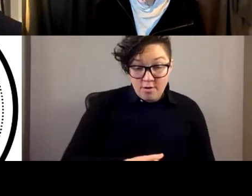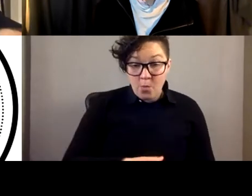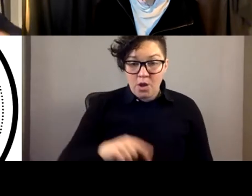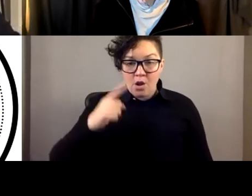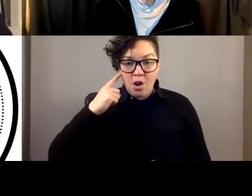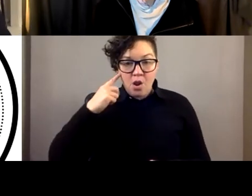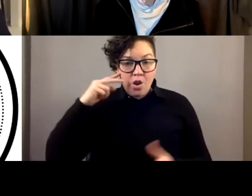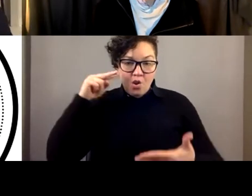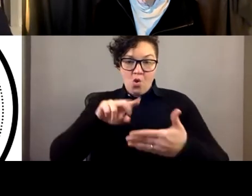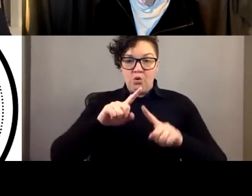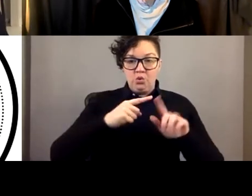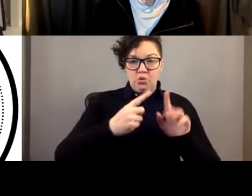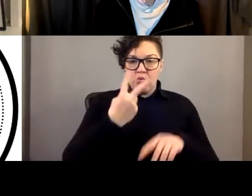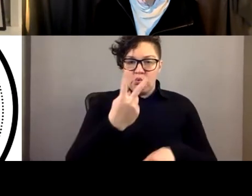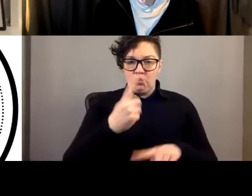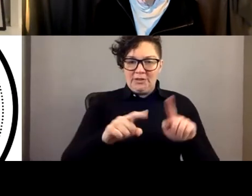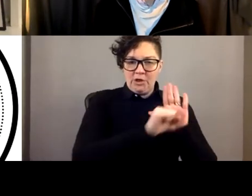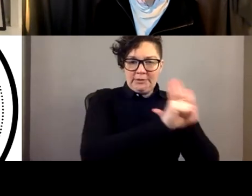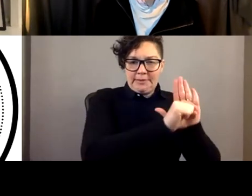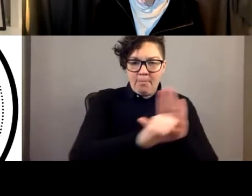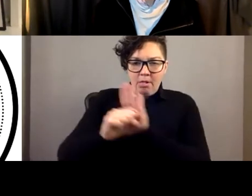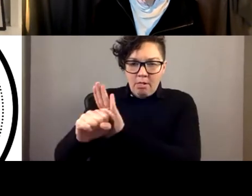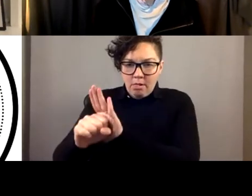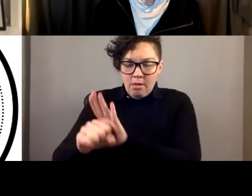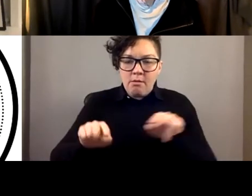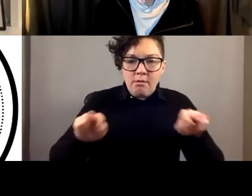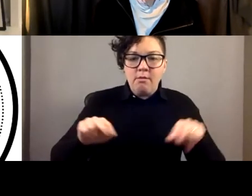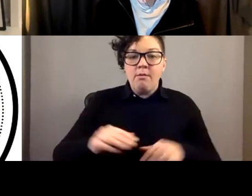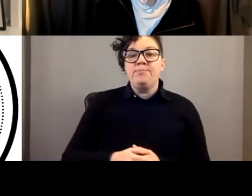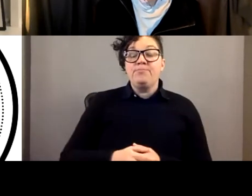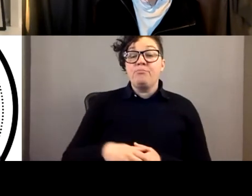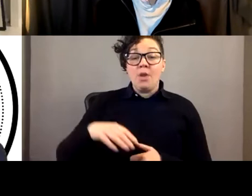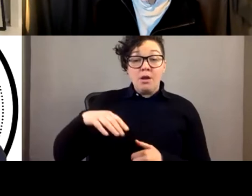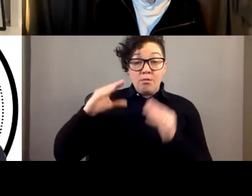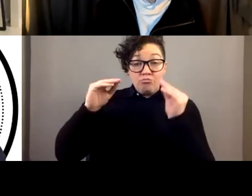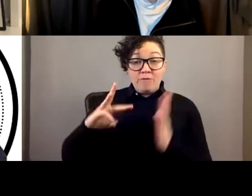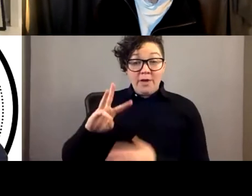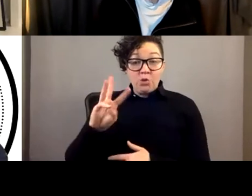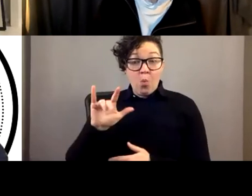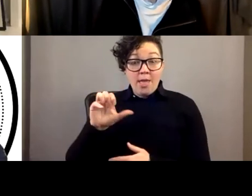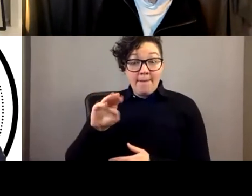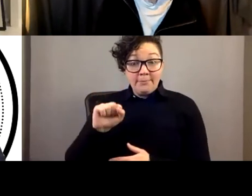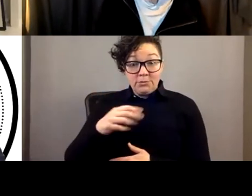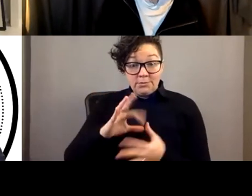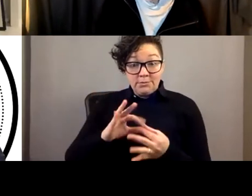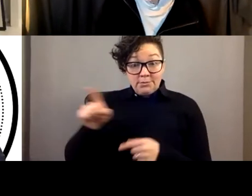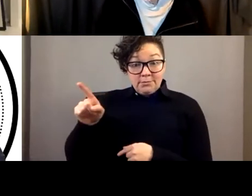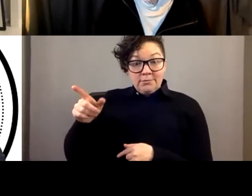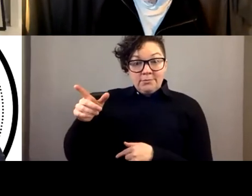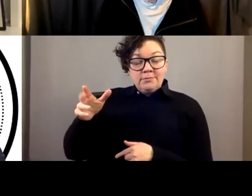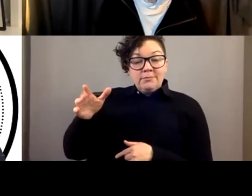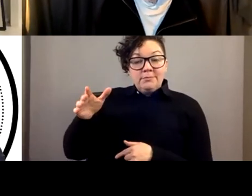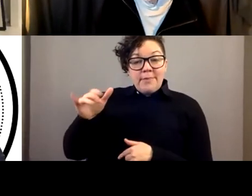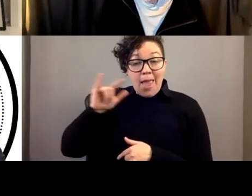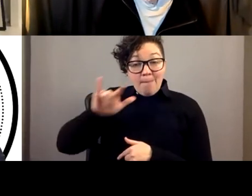as Professor William talked about the conversation that she overheard at the airport, that someone else who didn't have her background